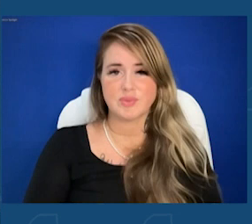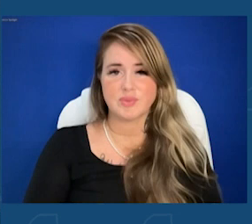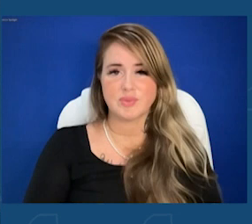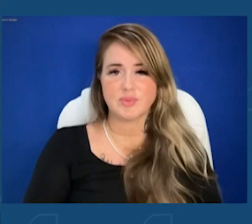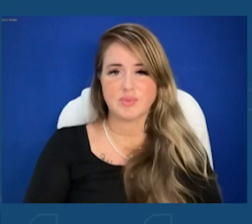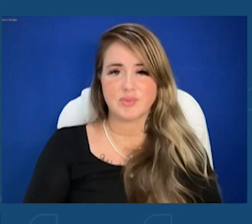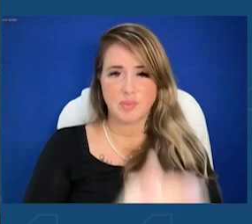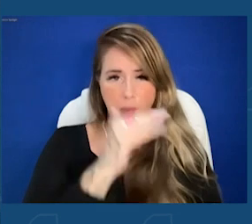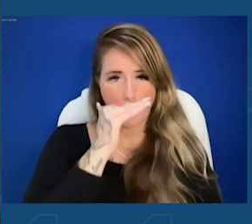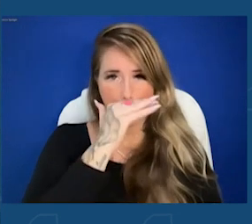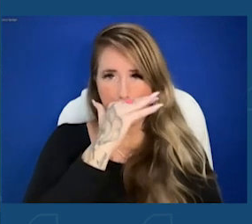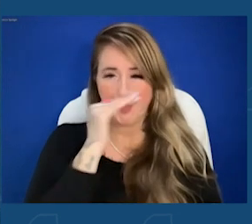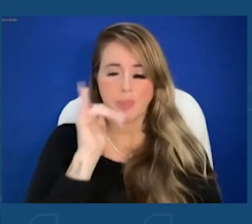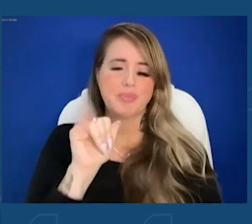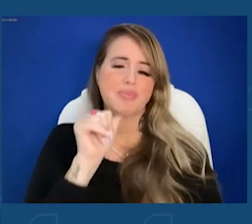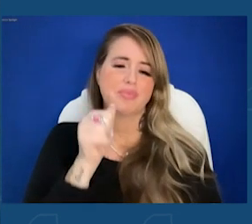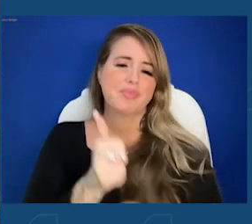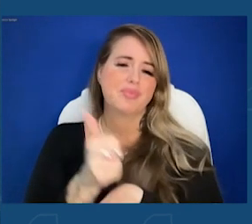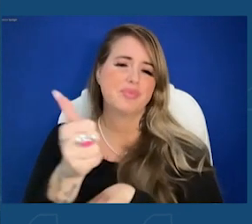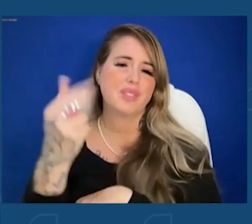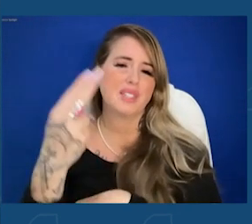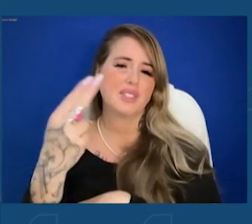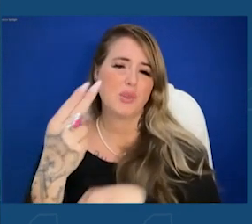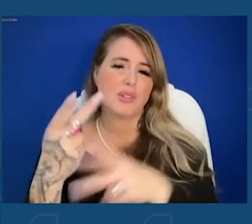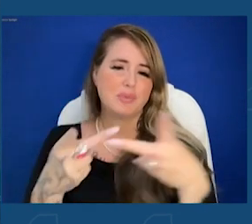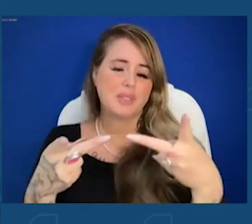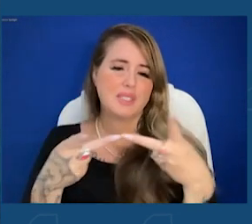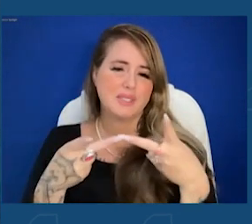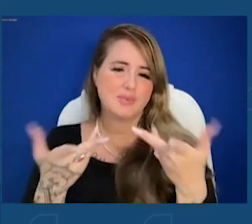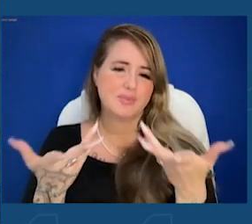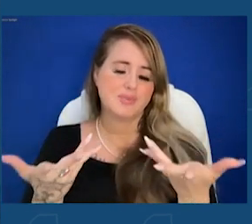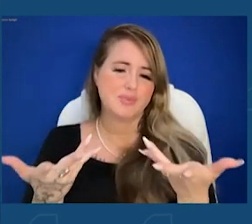Not a fault of the historic place, fault of an old person.